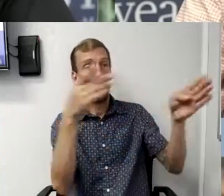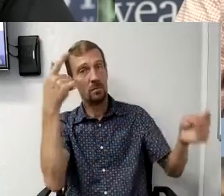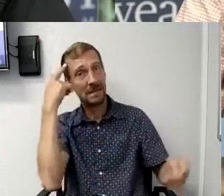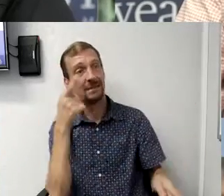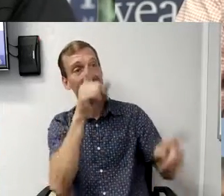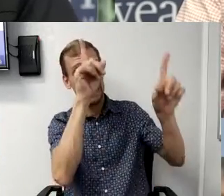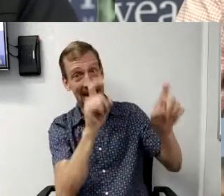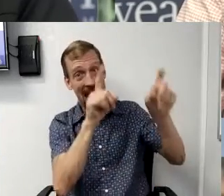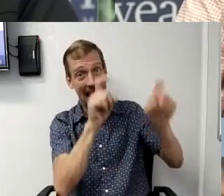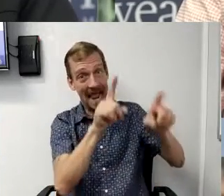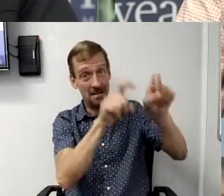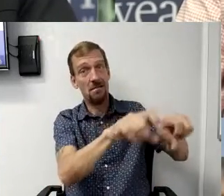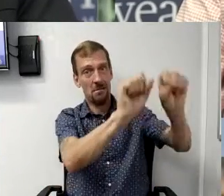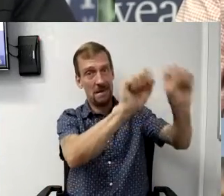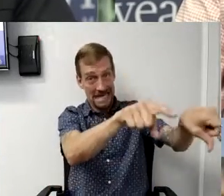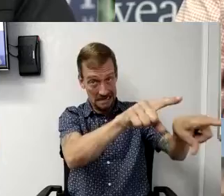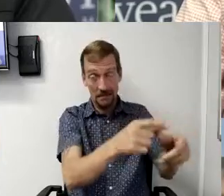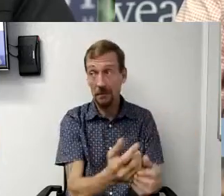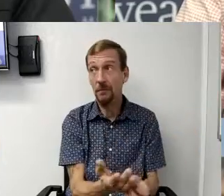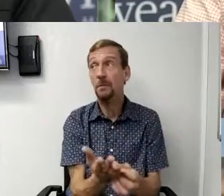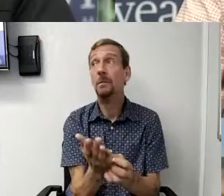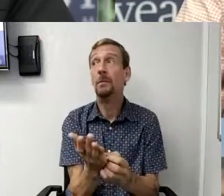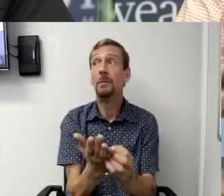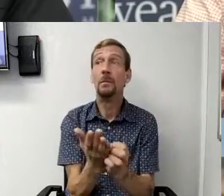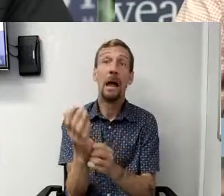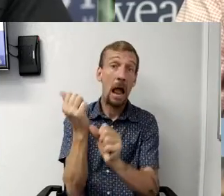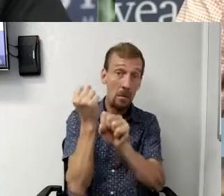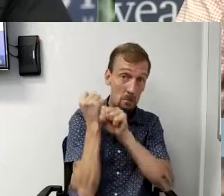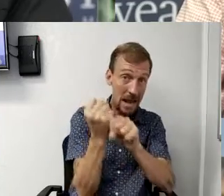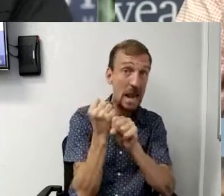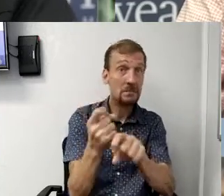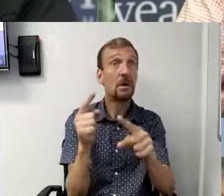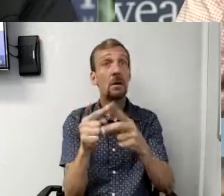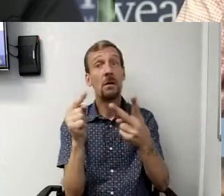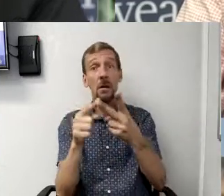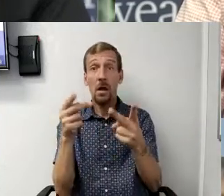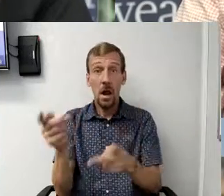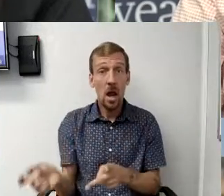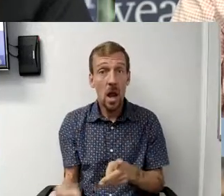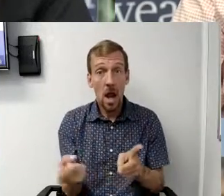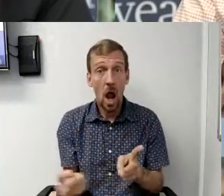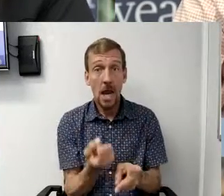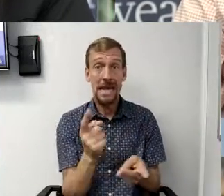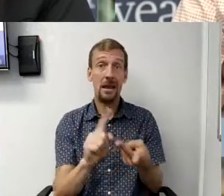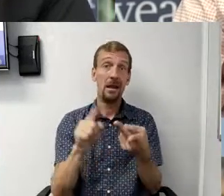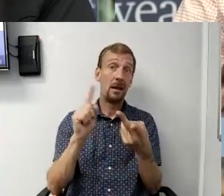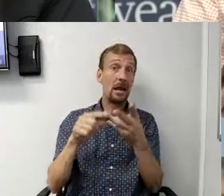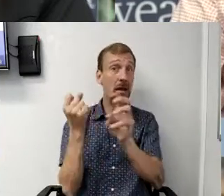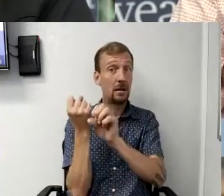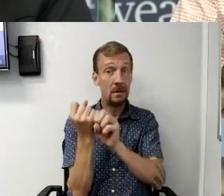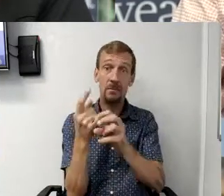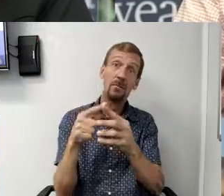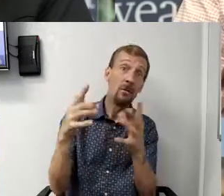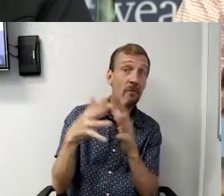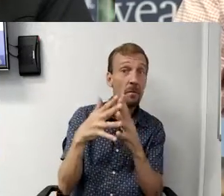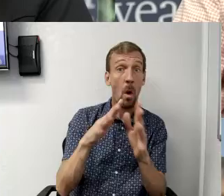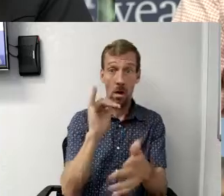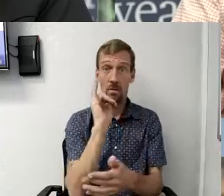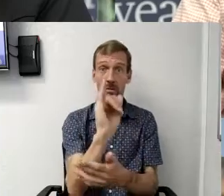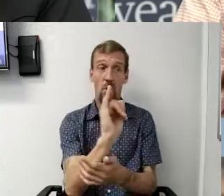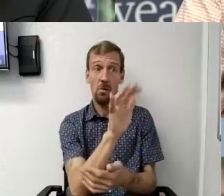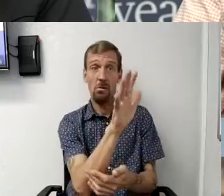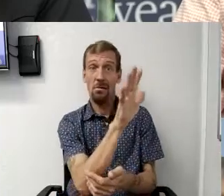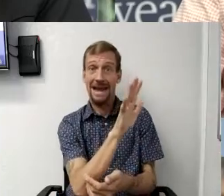routine testing in, I believe, in baseball and hockey and basketball. So those